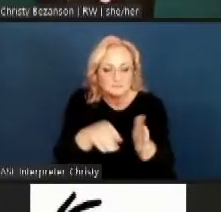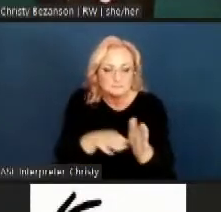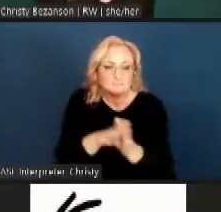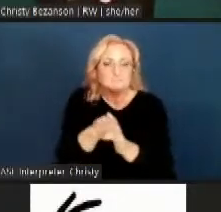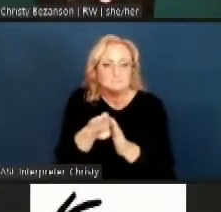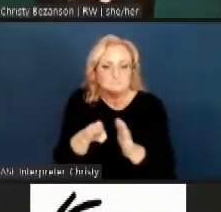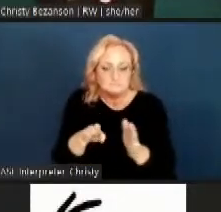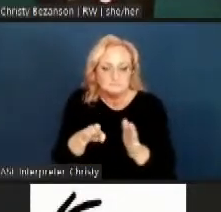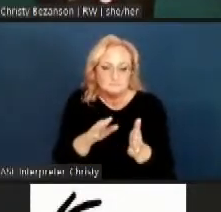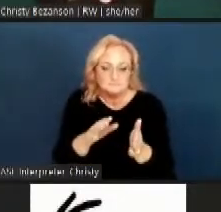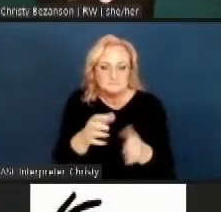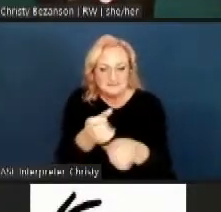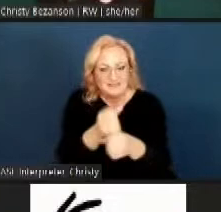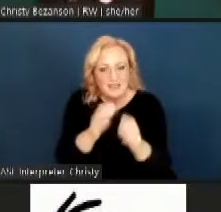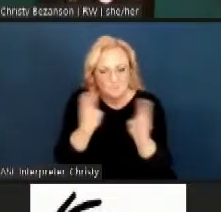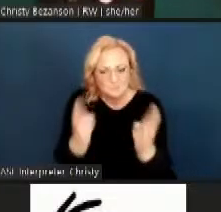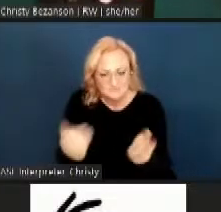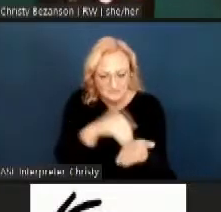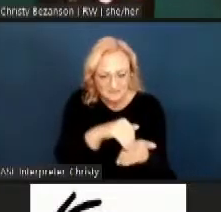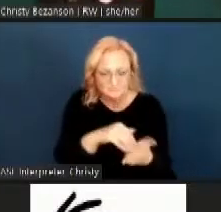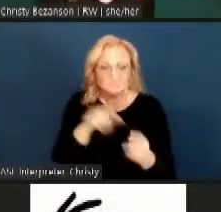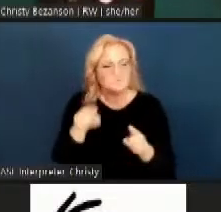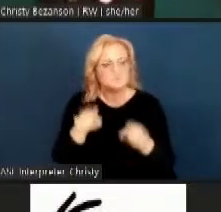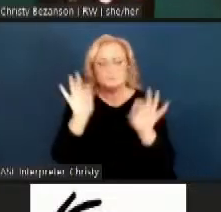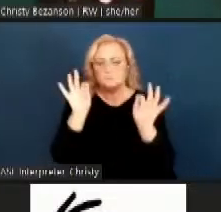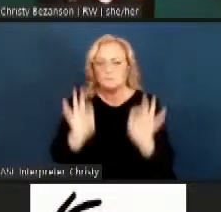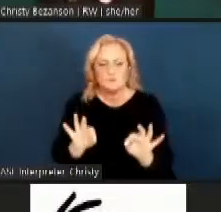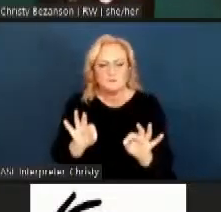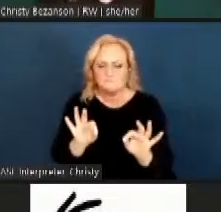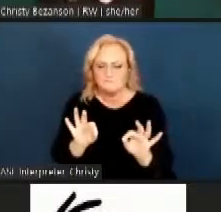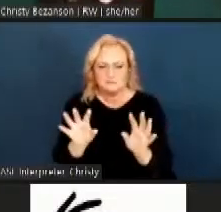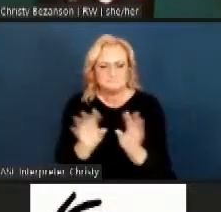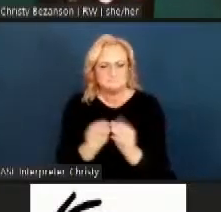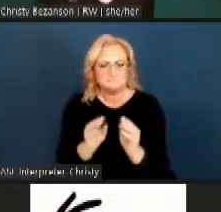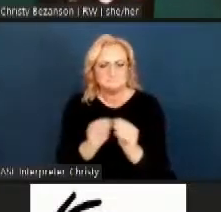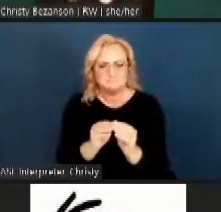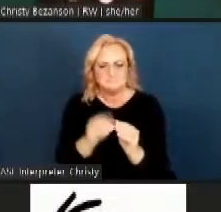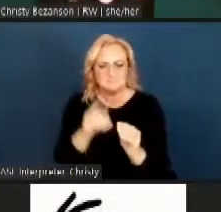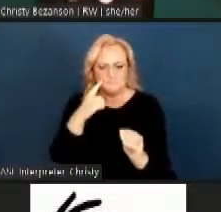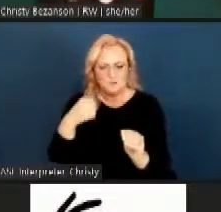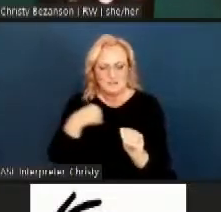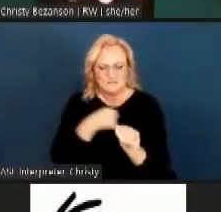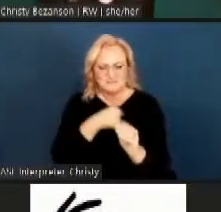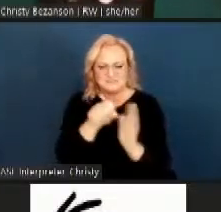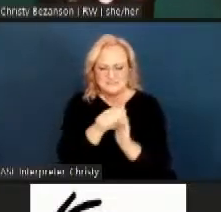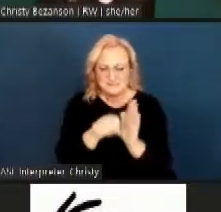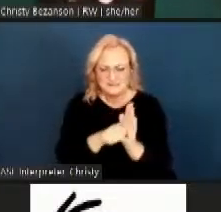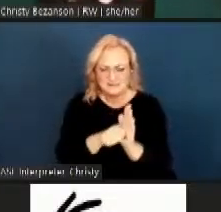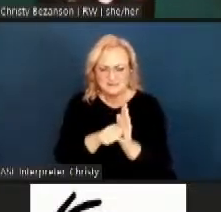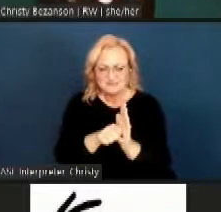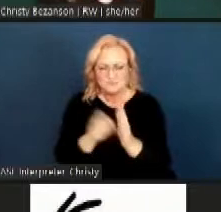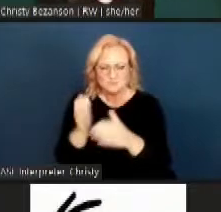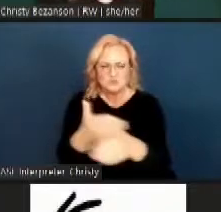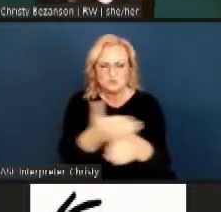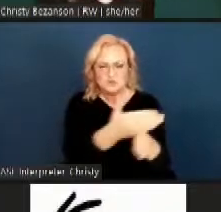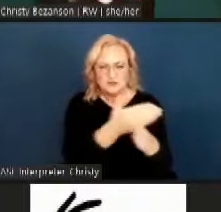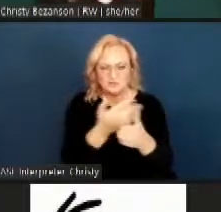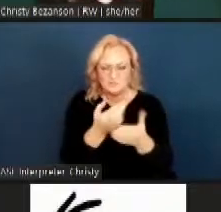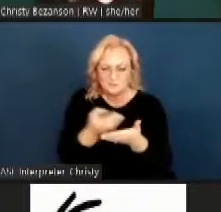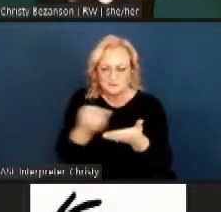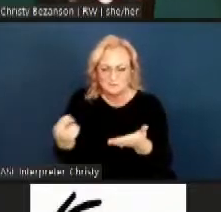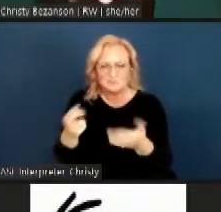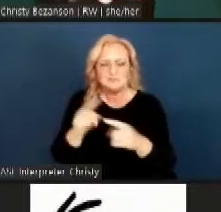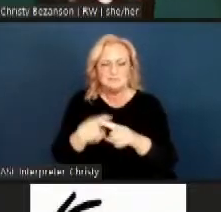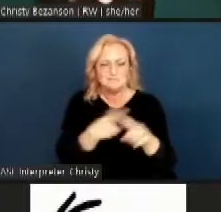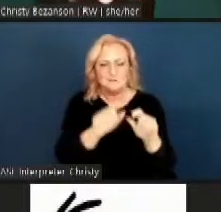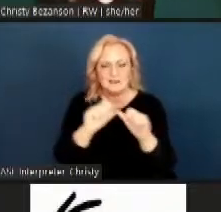multiple agencies. So I think this is a perfect forum for the state to really combine its resources across multiple organizations and platforms